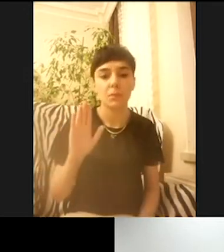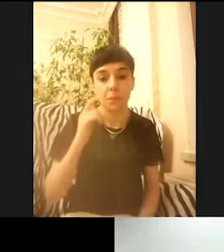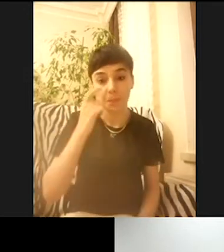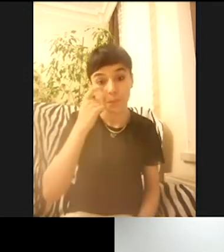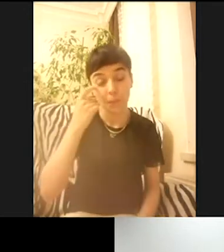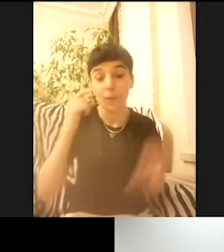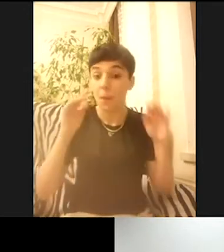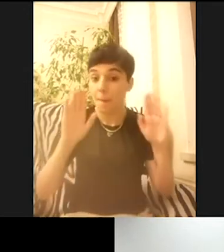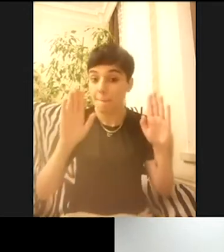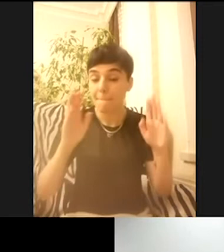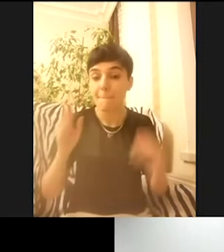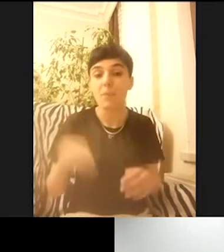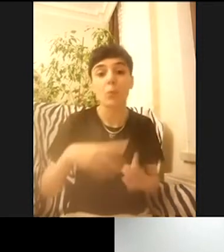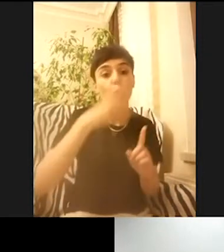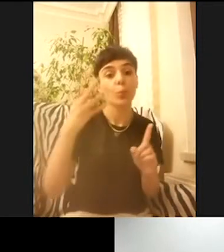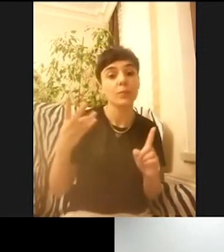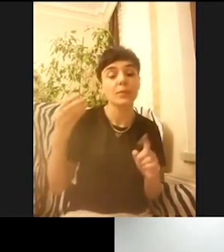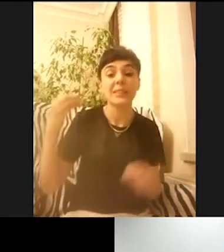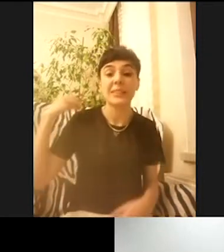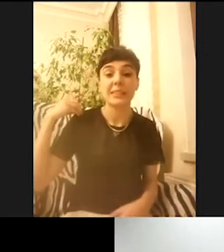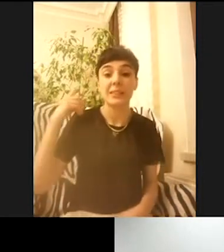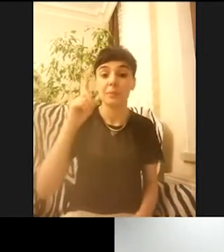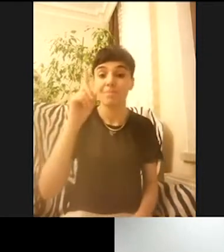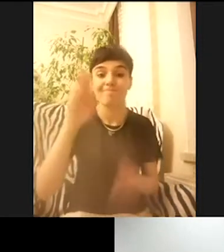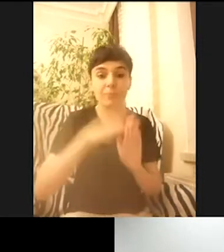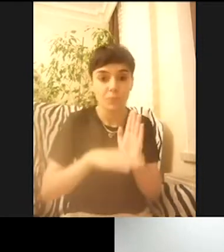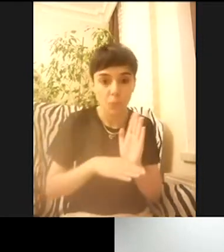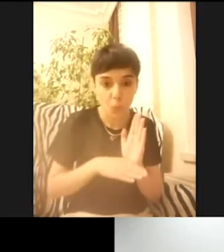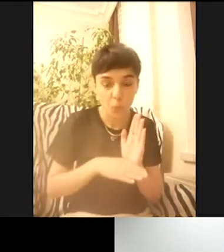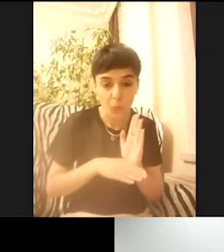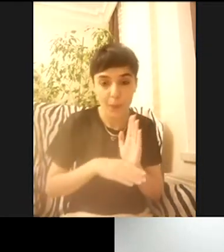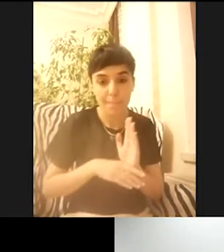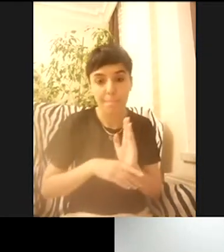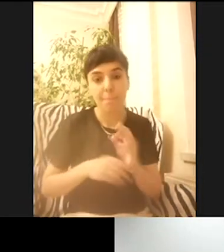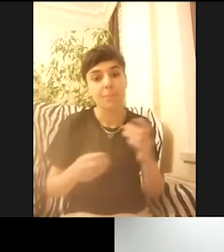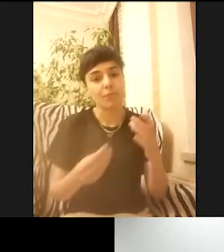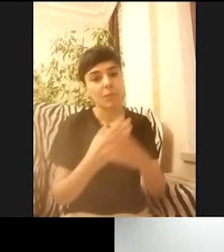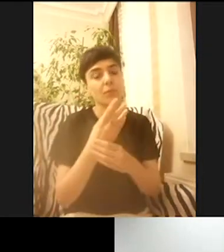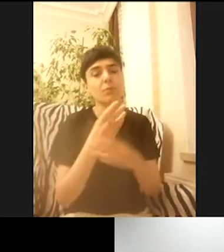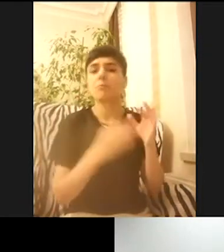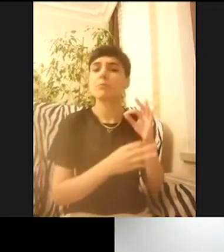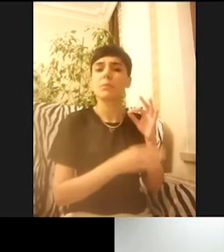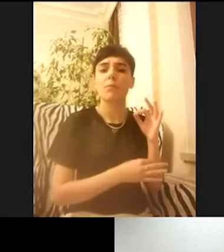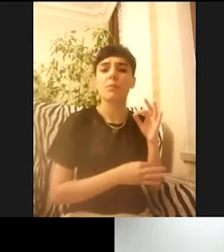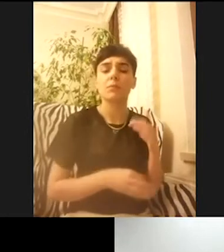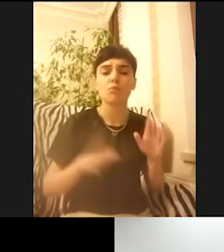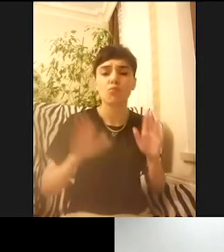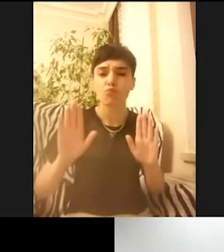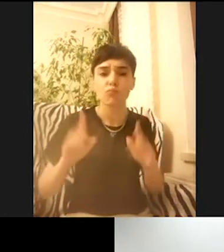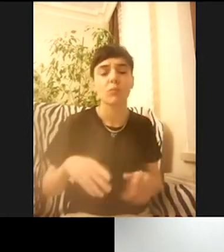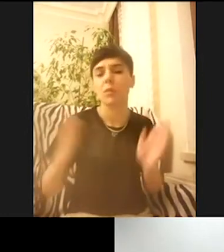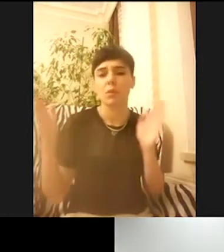Normativities that can be such an easy tool to measure if somebody is white enough, if somebody is